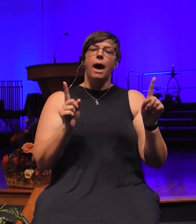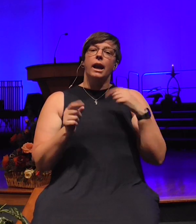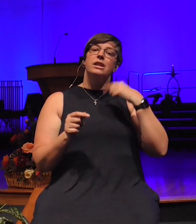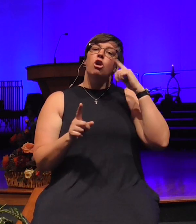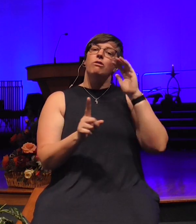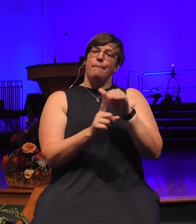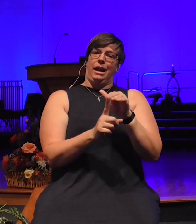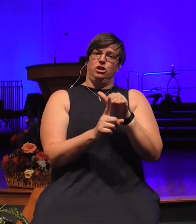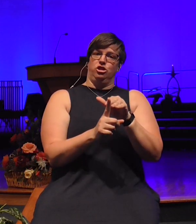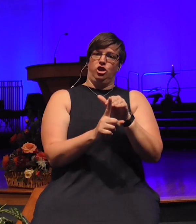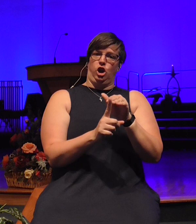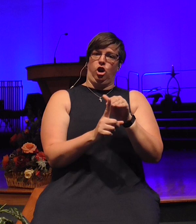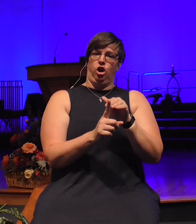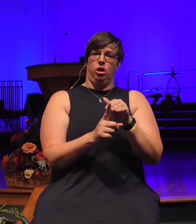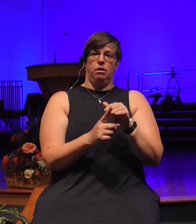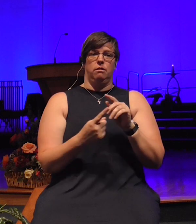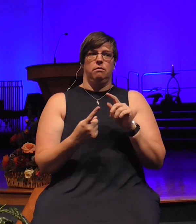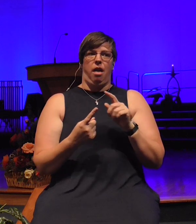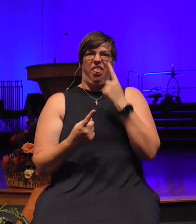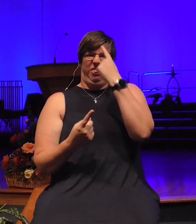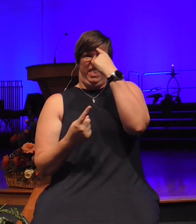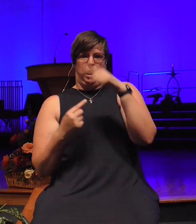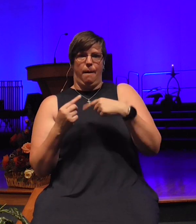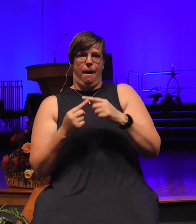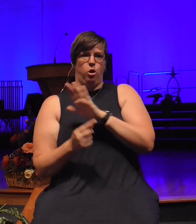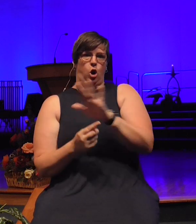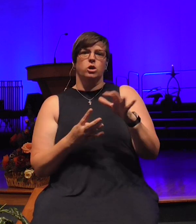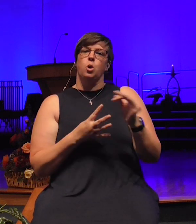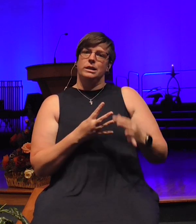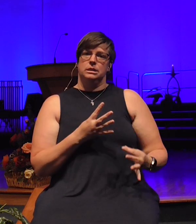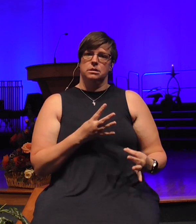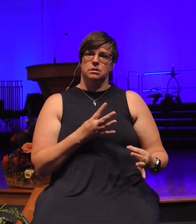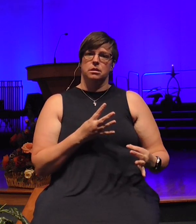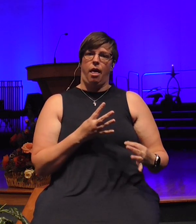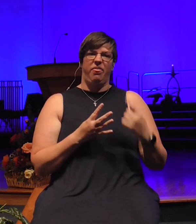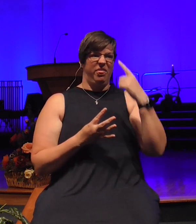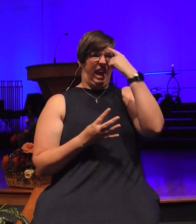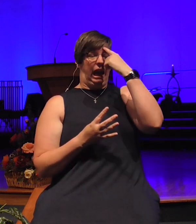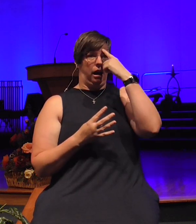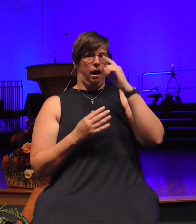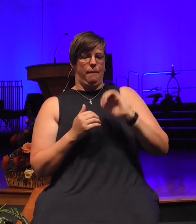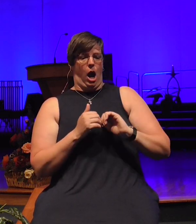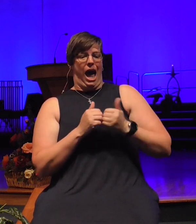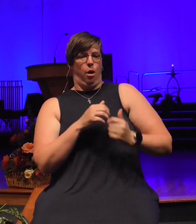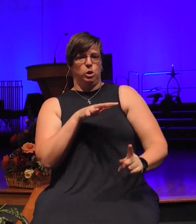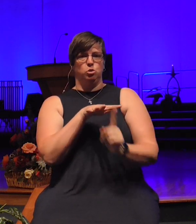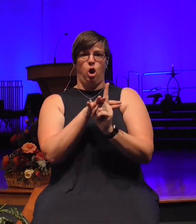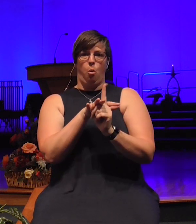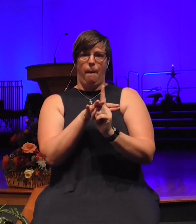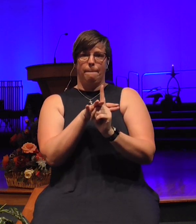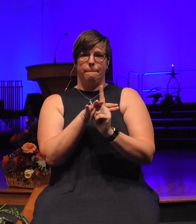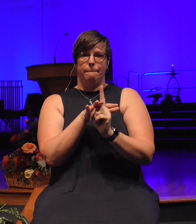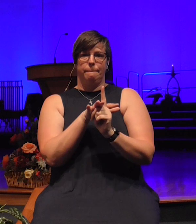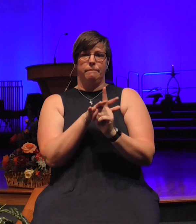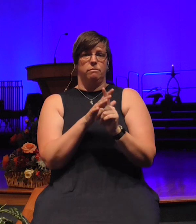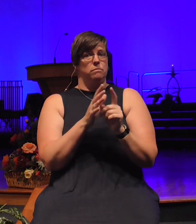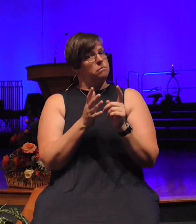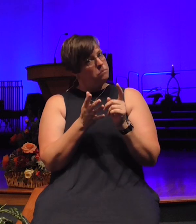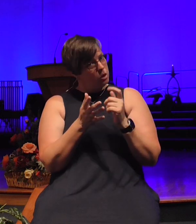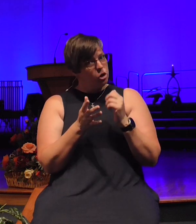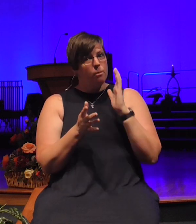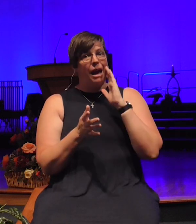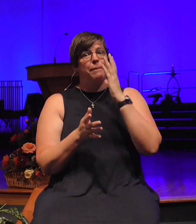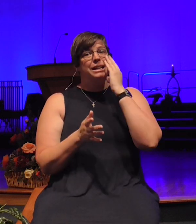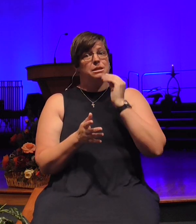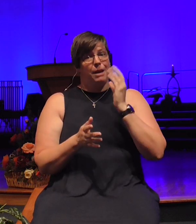But it's a reminder to, one, think about your choices. Think about how you're showing up, because you may be bound